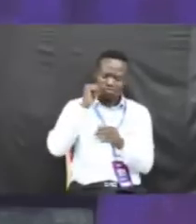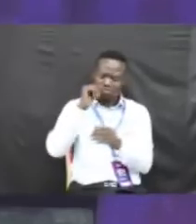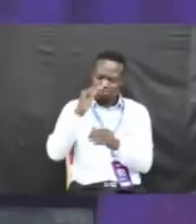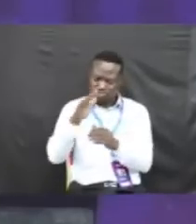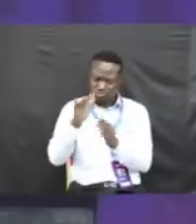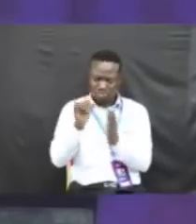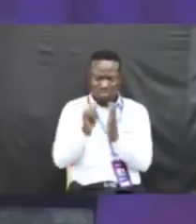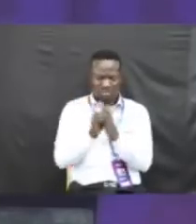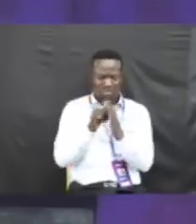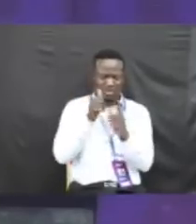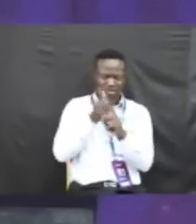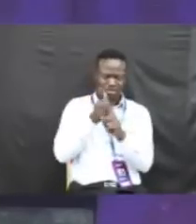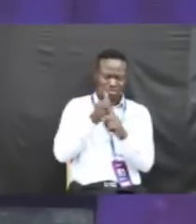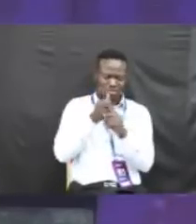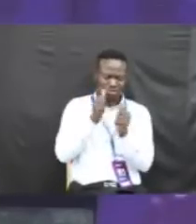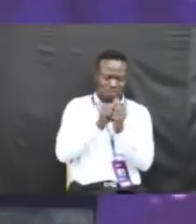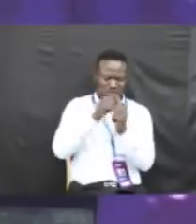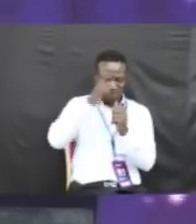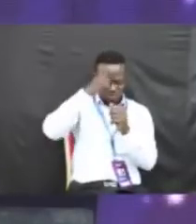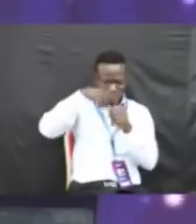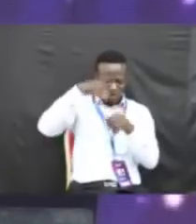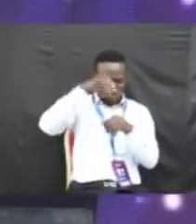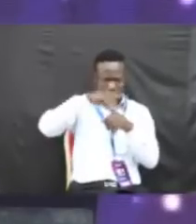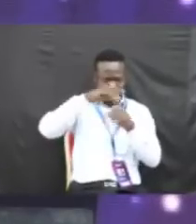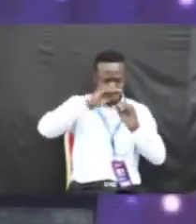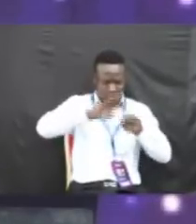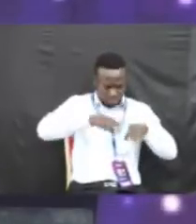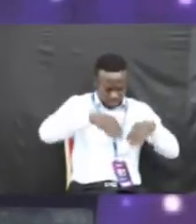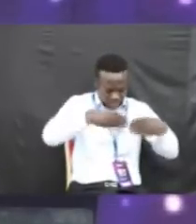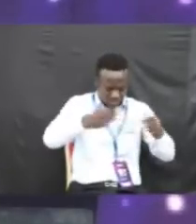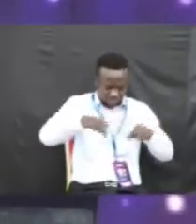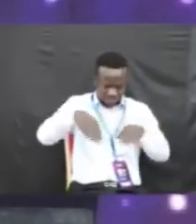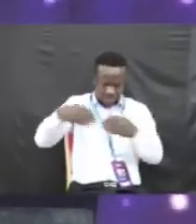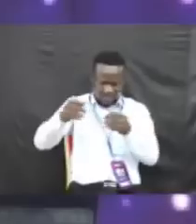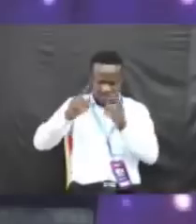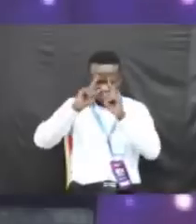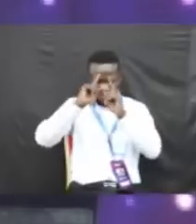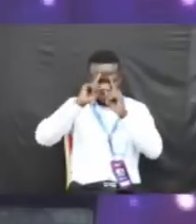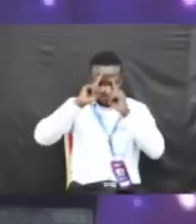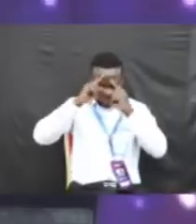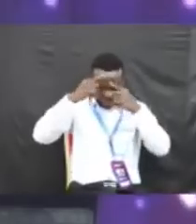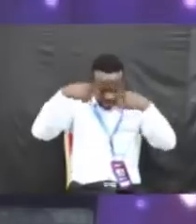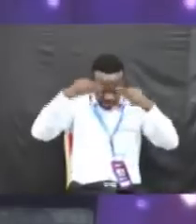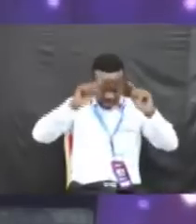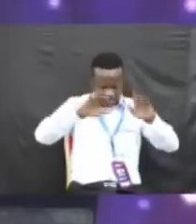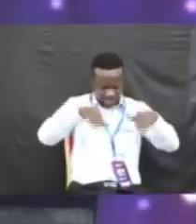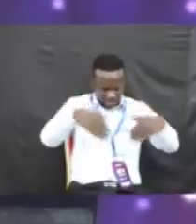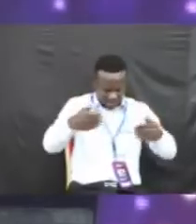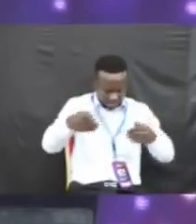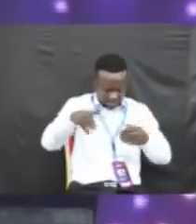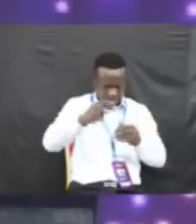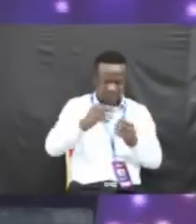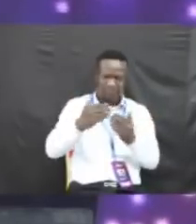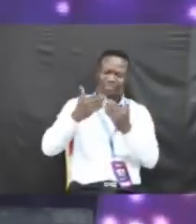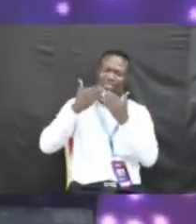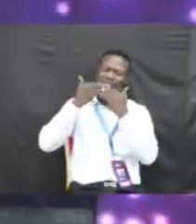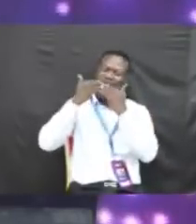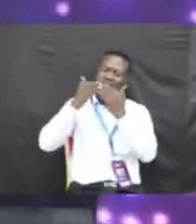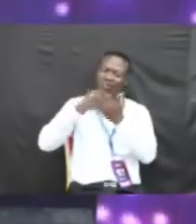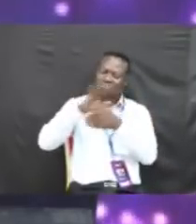have endowed with wisdom and the spirit of excellence. We want to thank you for all these